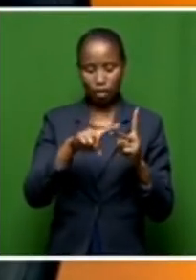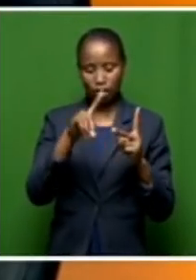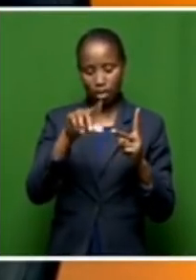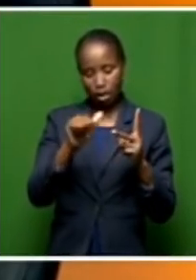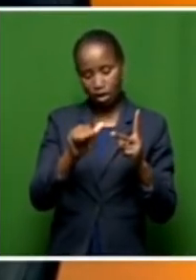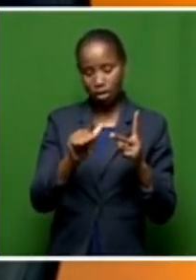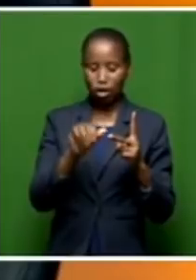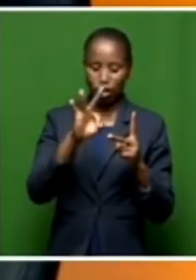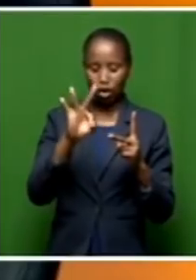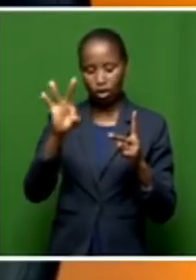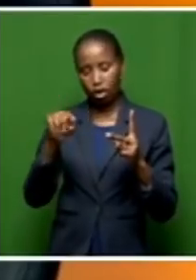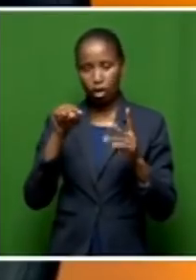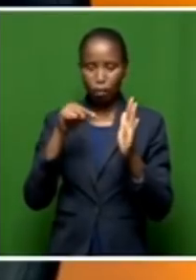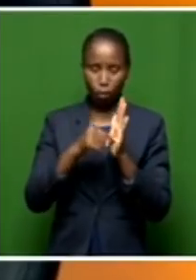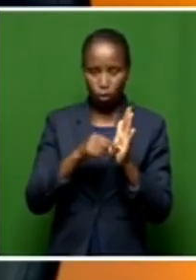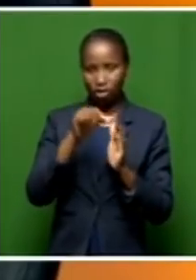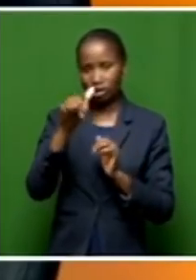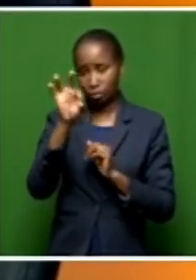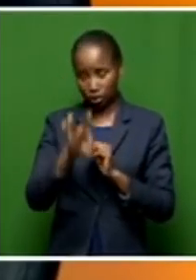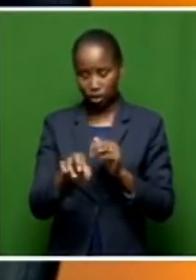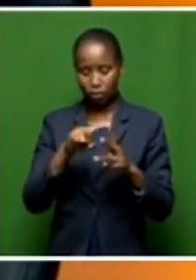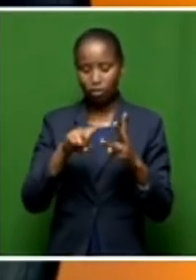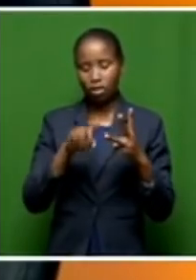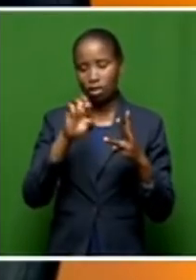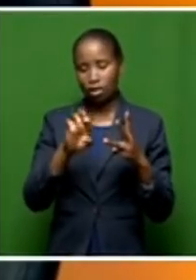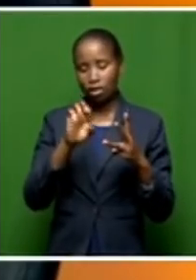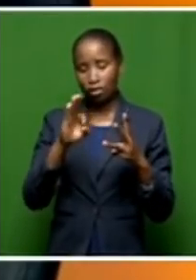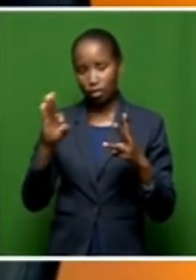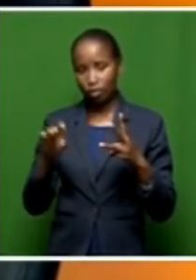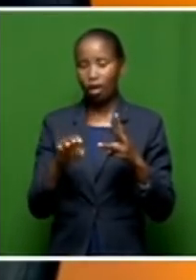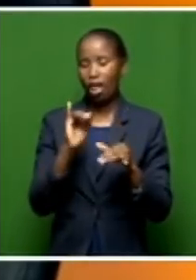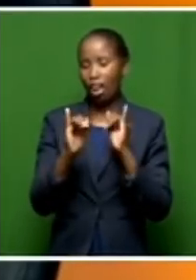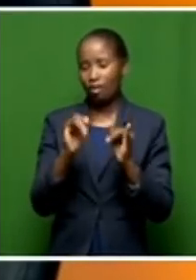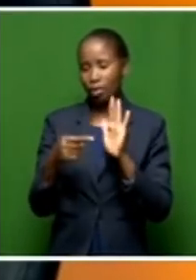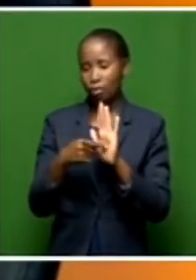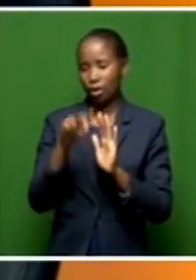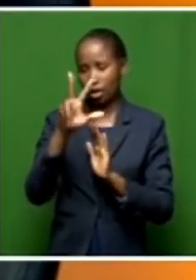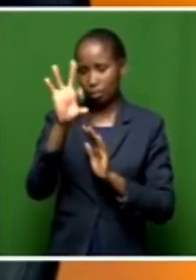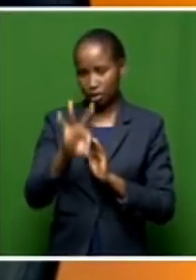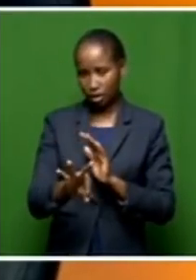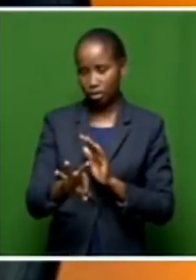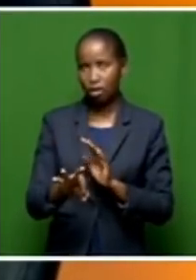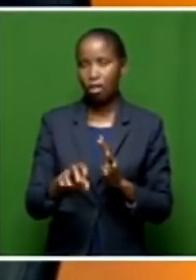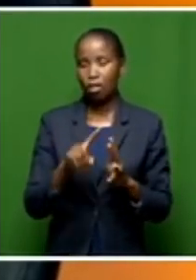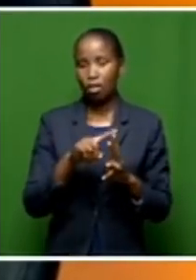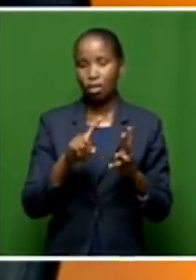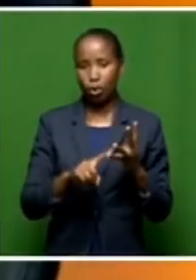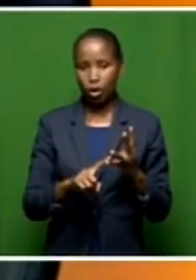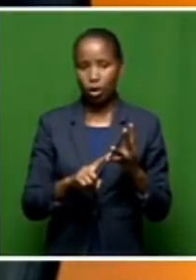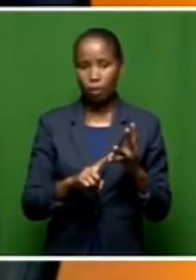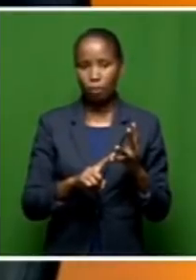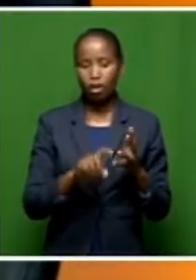33.6%, for the EFF at 11.8%, and the Freedom Front Plus at